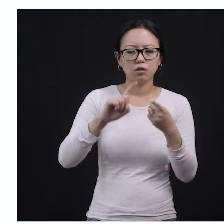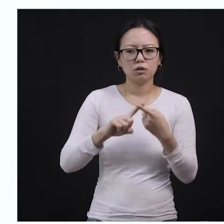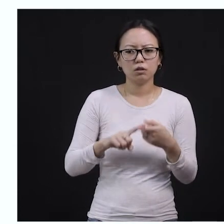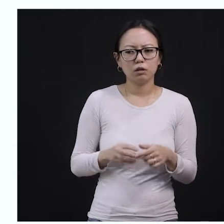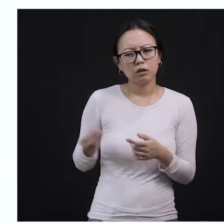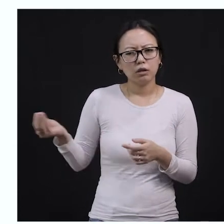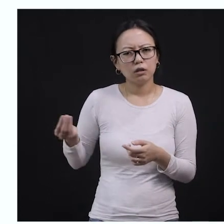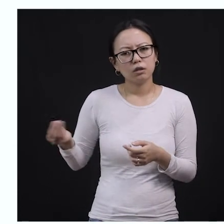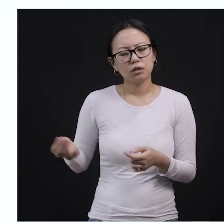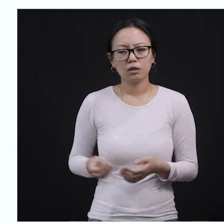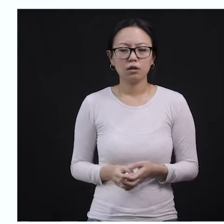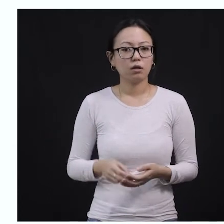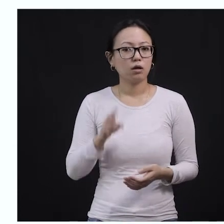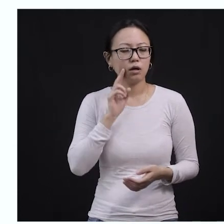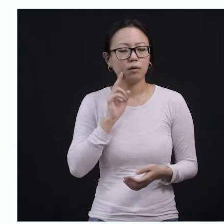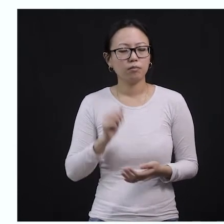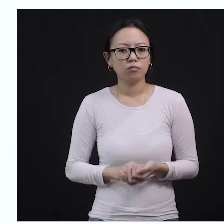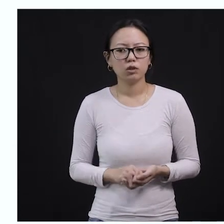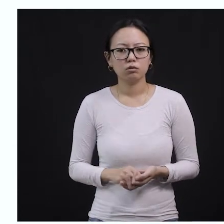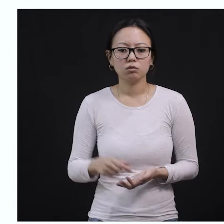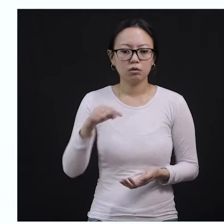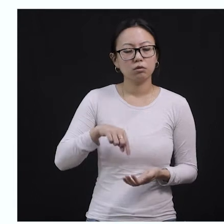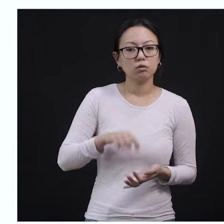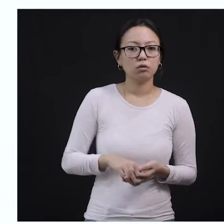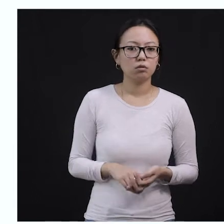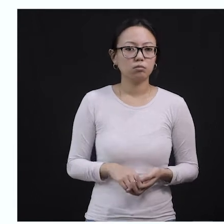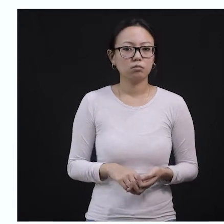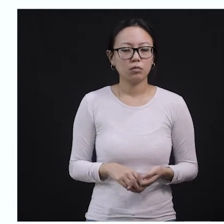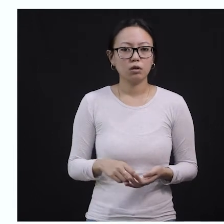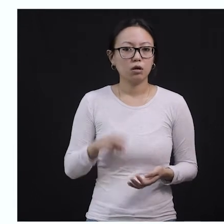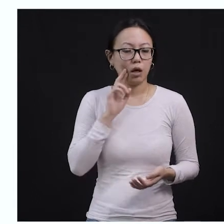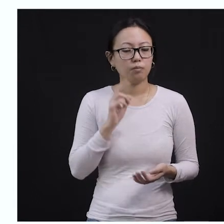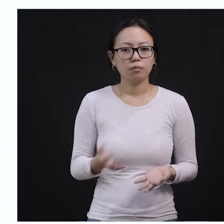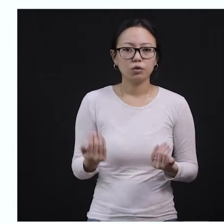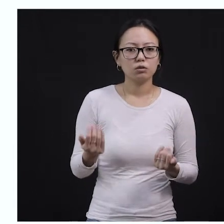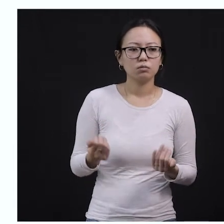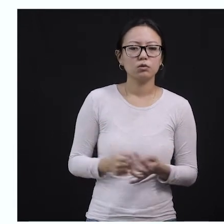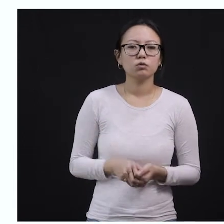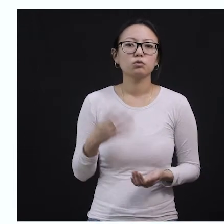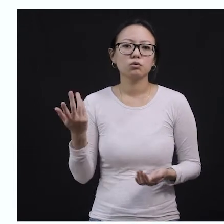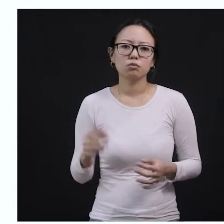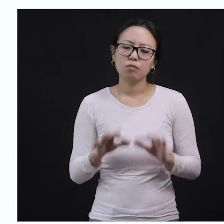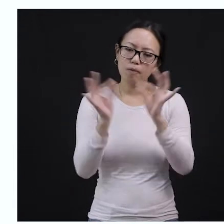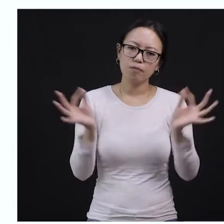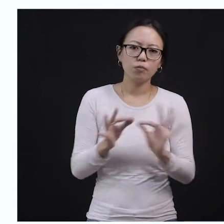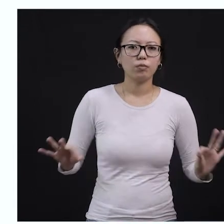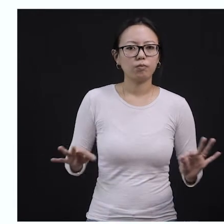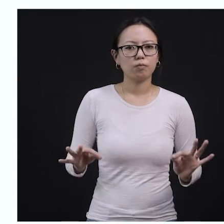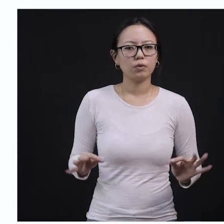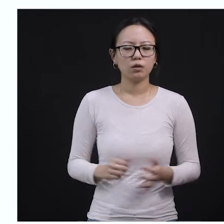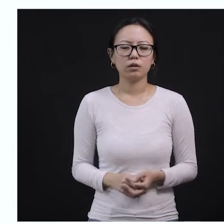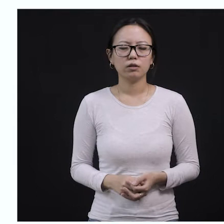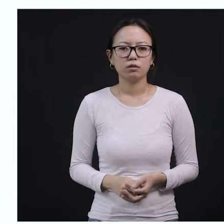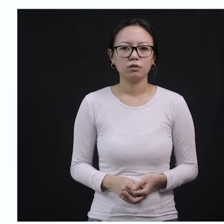country might also face earthquake. So that time we can be prepared beforehand. Also, we can look around